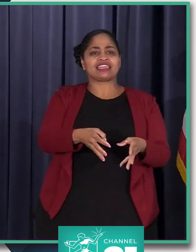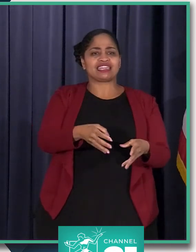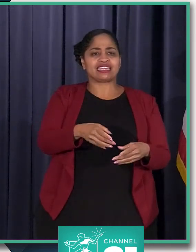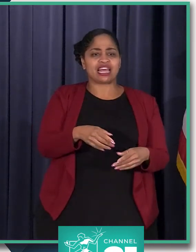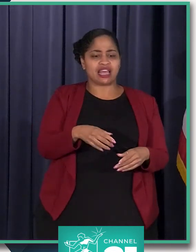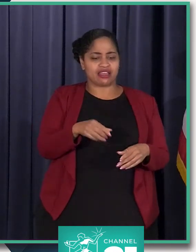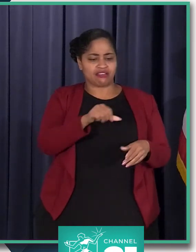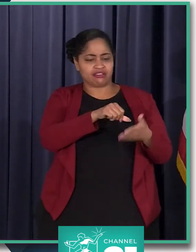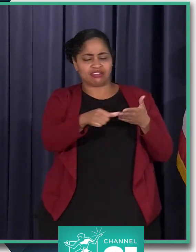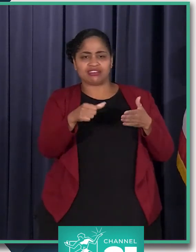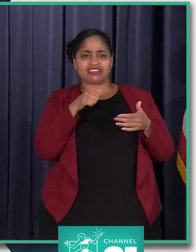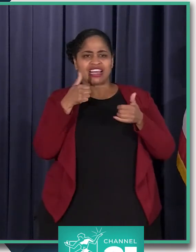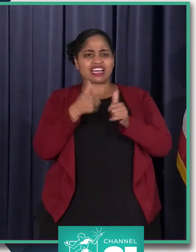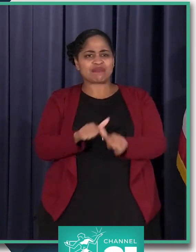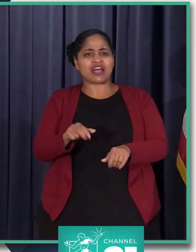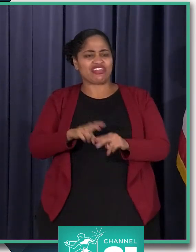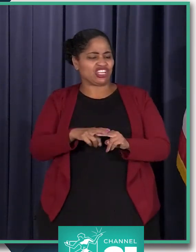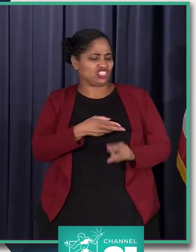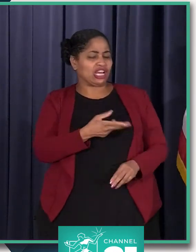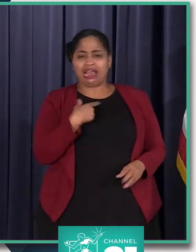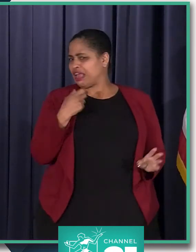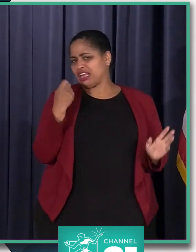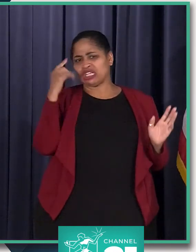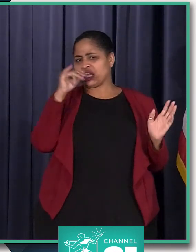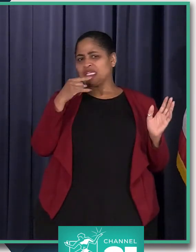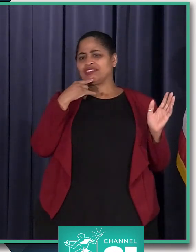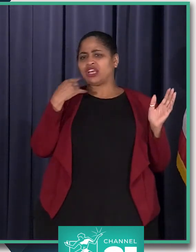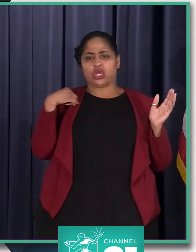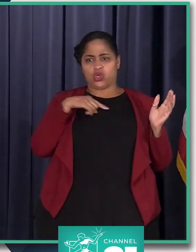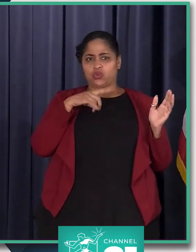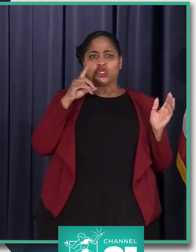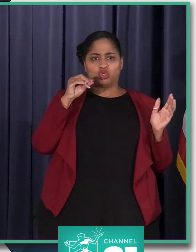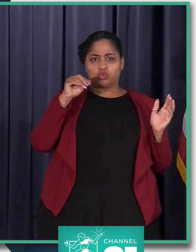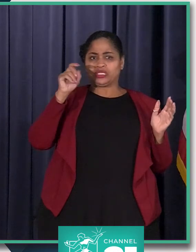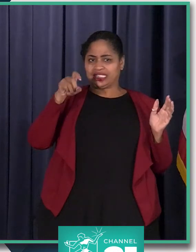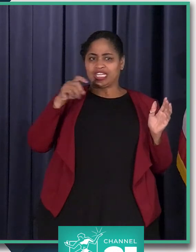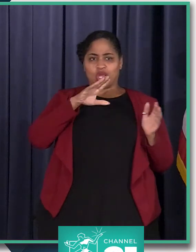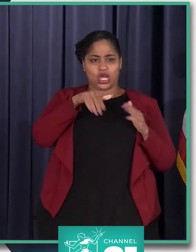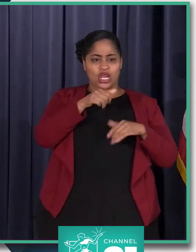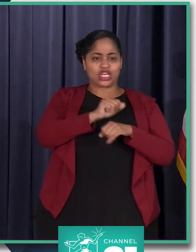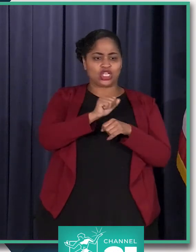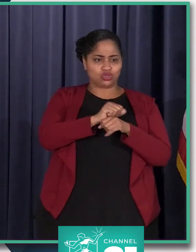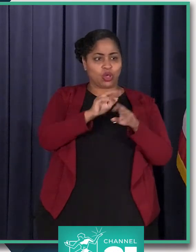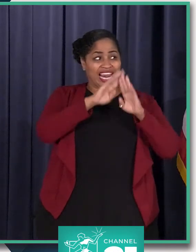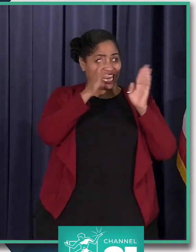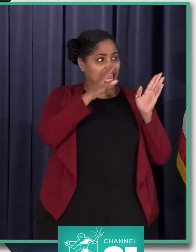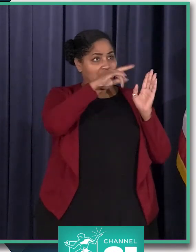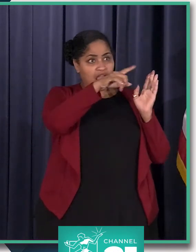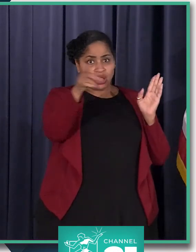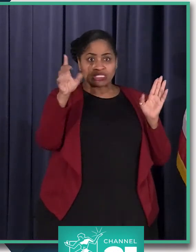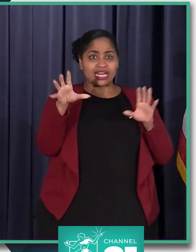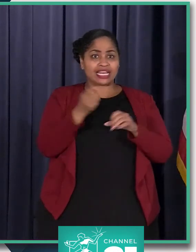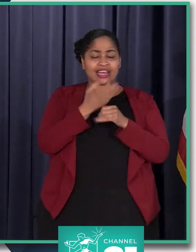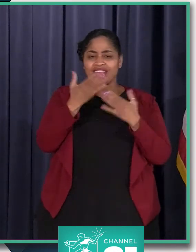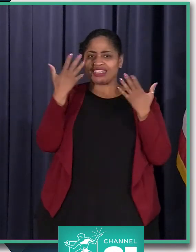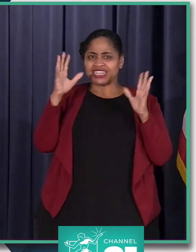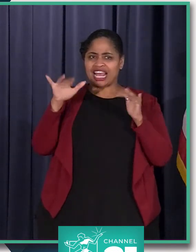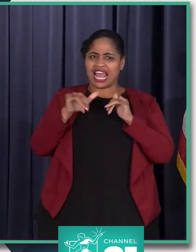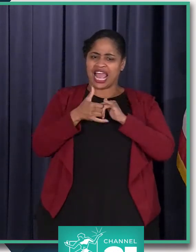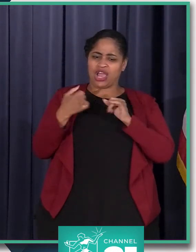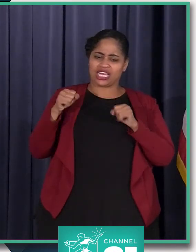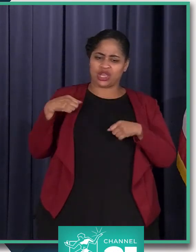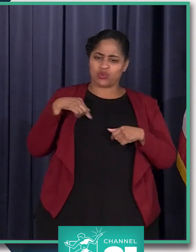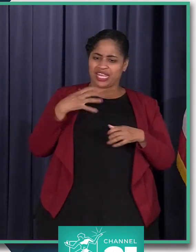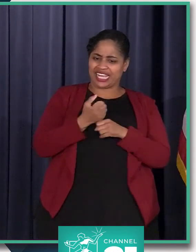appliance. We're having, okay, I understand, like you say, we do need all this work on these houses and get things done, but how can we